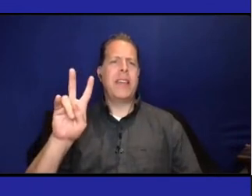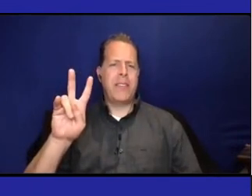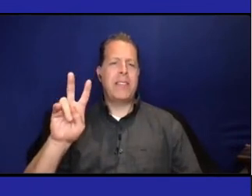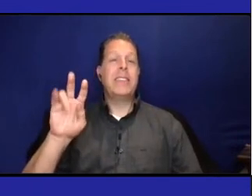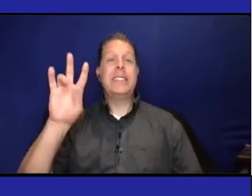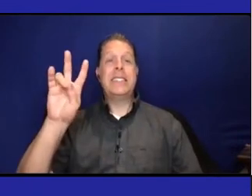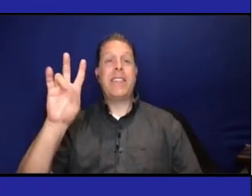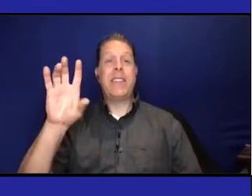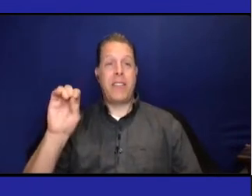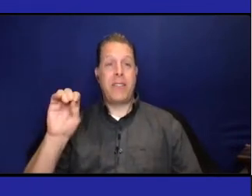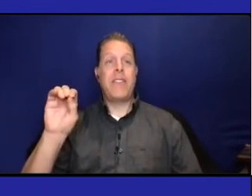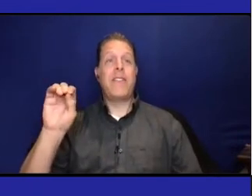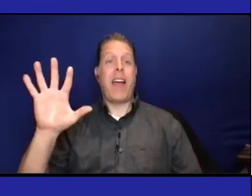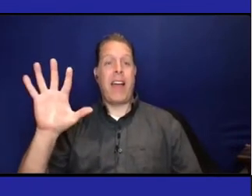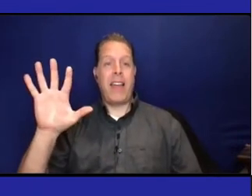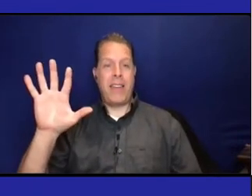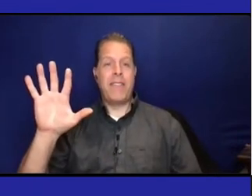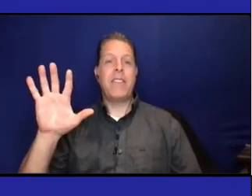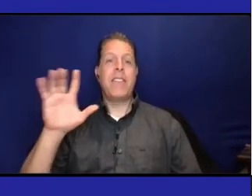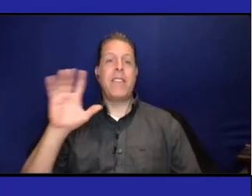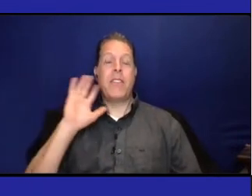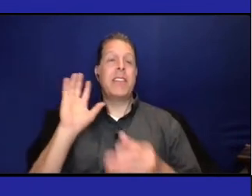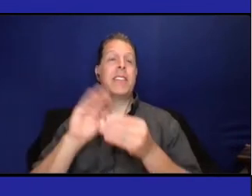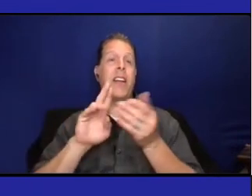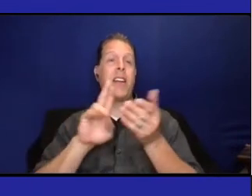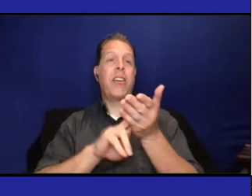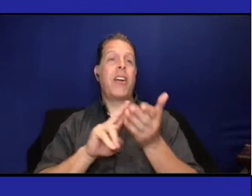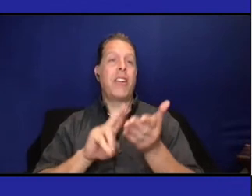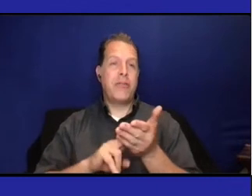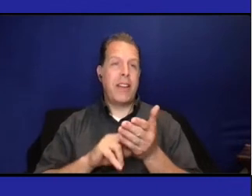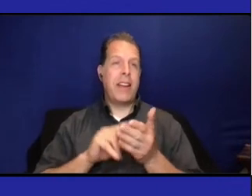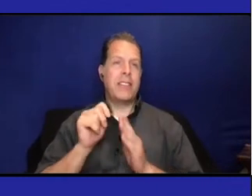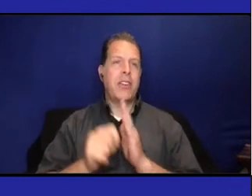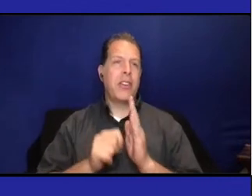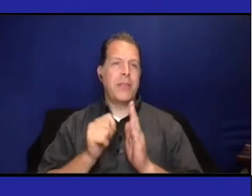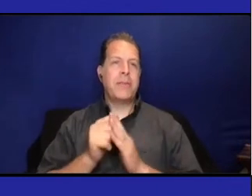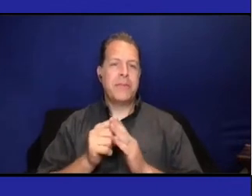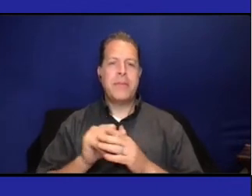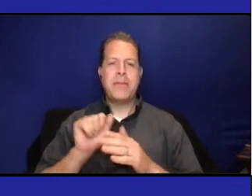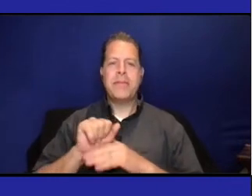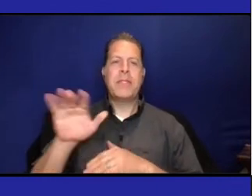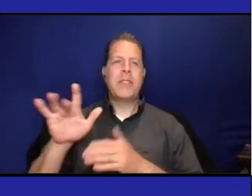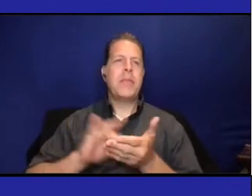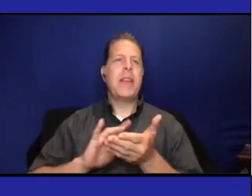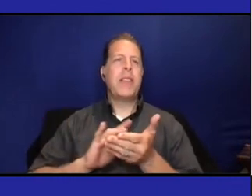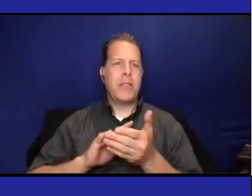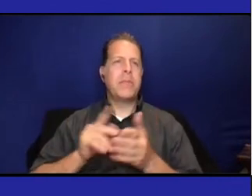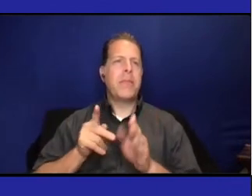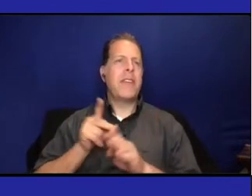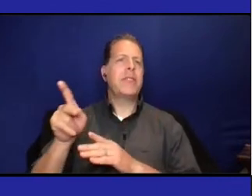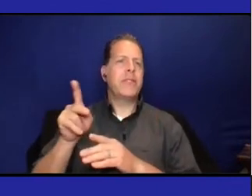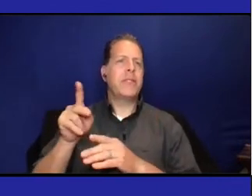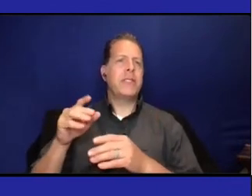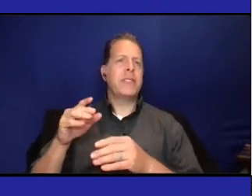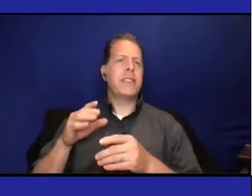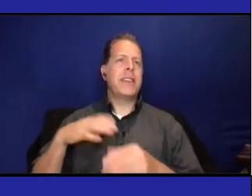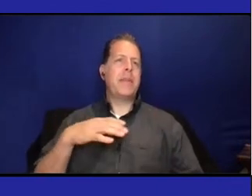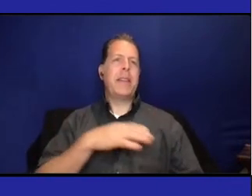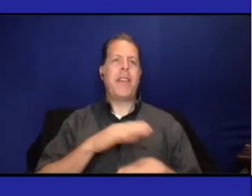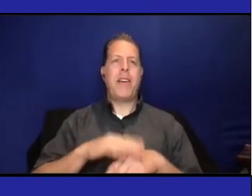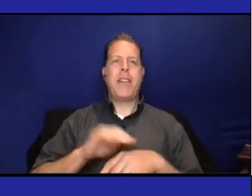$504,327,705 for the entire contract term. This was presented to the Medical and Professional Affairs Committee on April 8th,